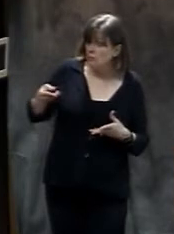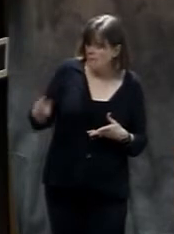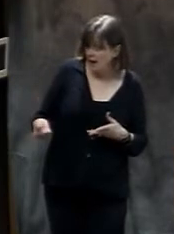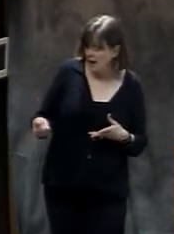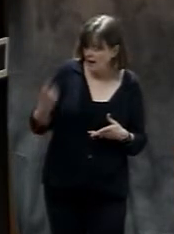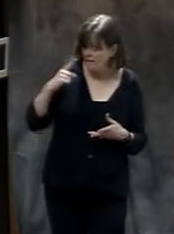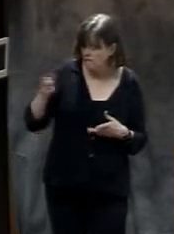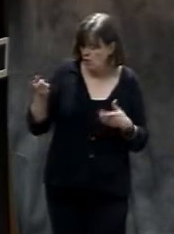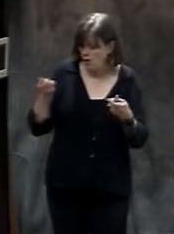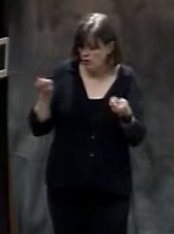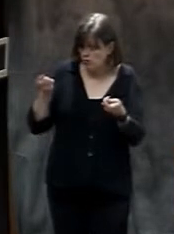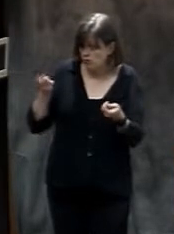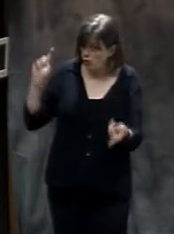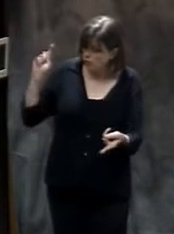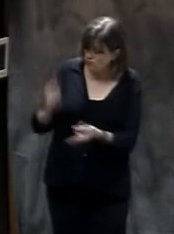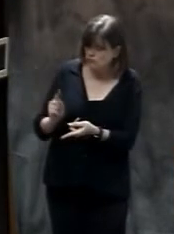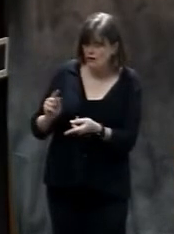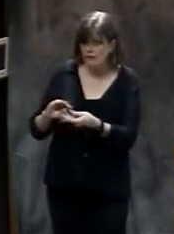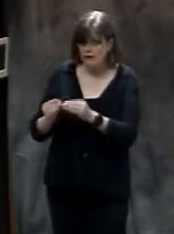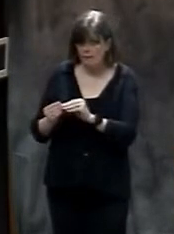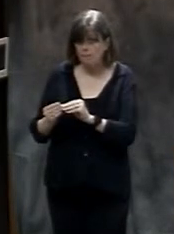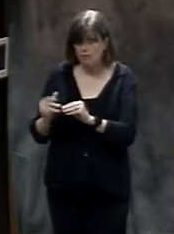some more money into controlling mosquitoes?